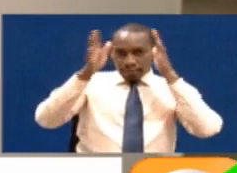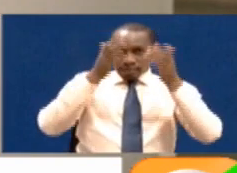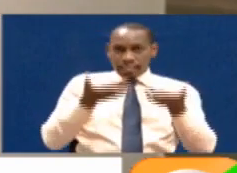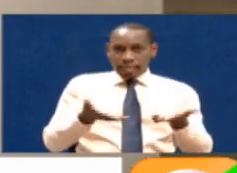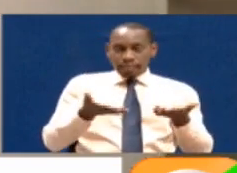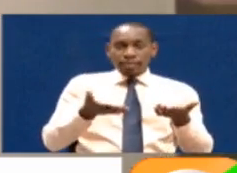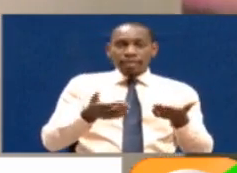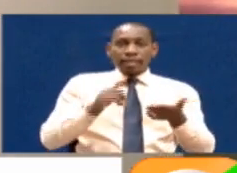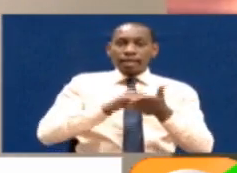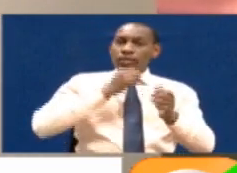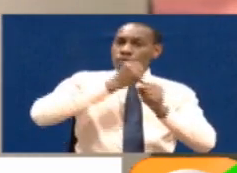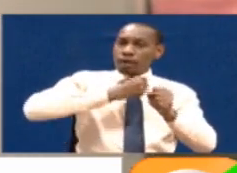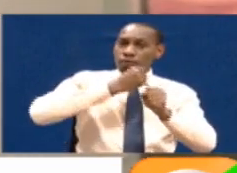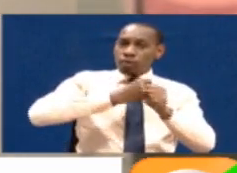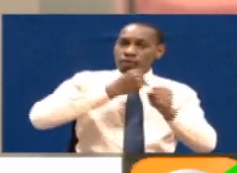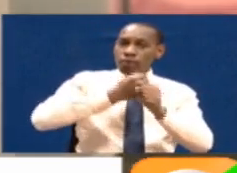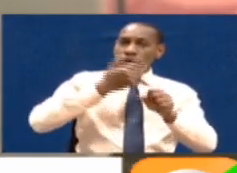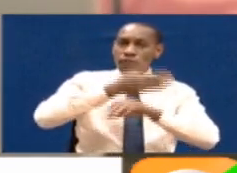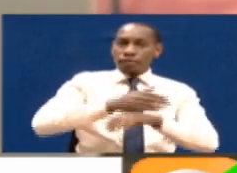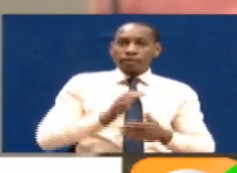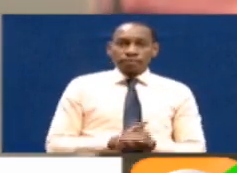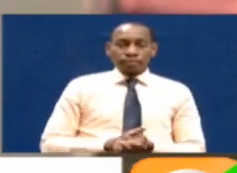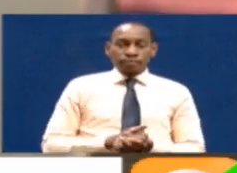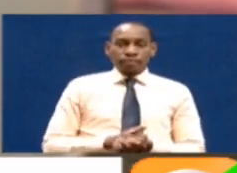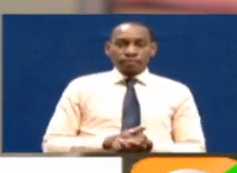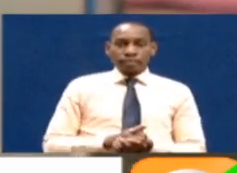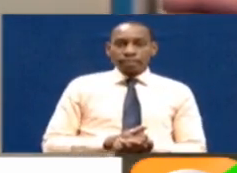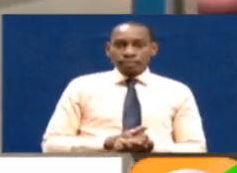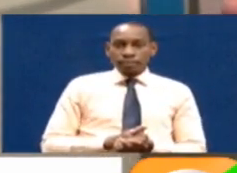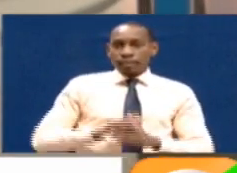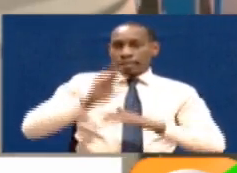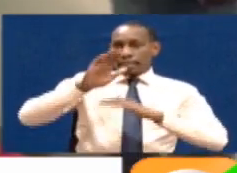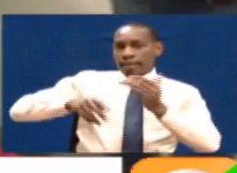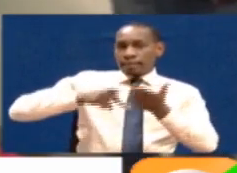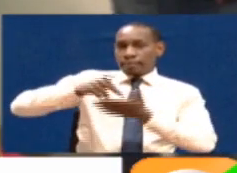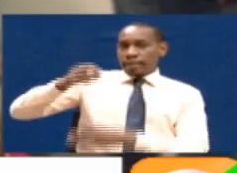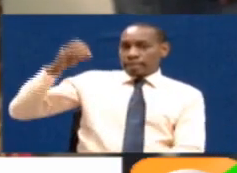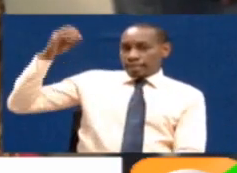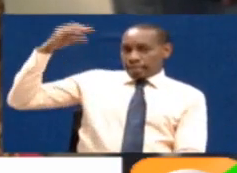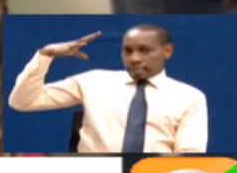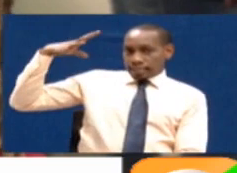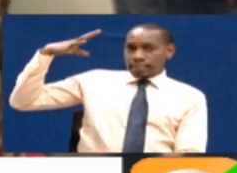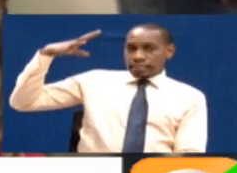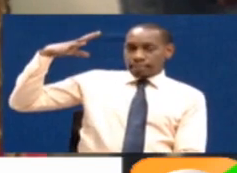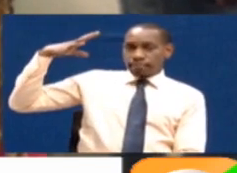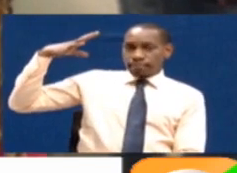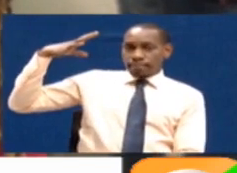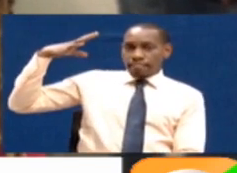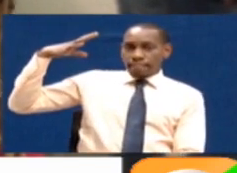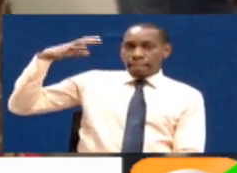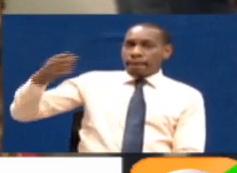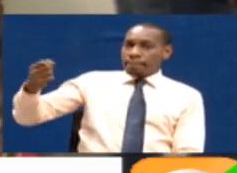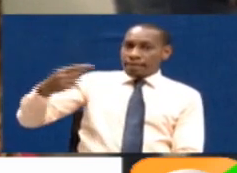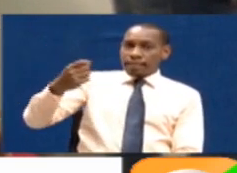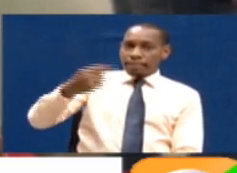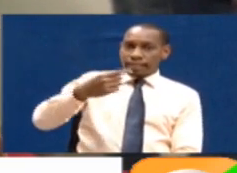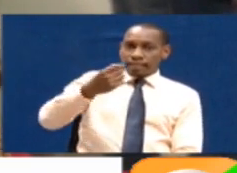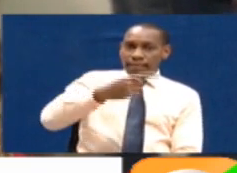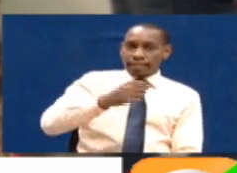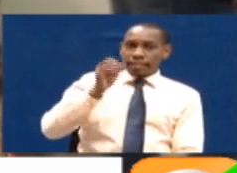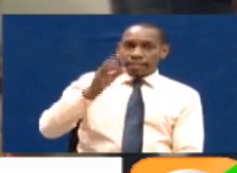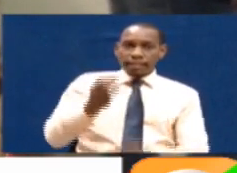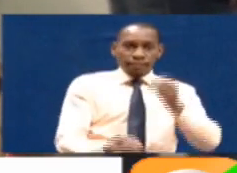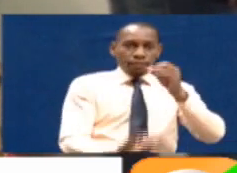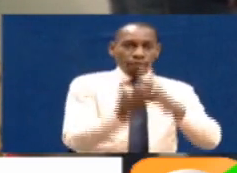humu kujikakamua katika nyanja hii. Instead of paying electricity bills every other month, if you put